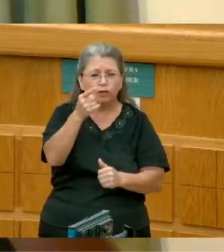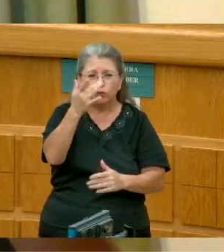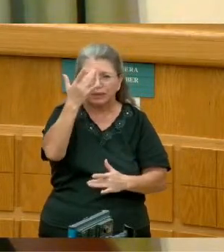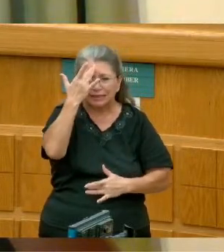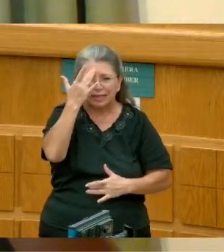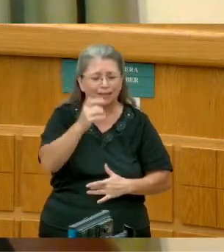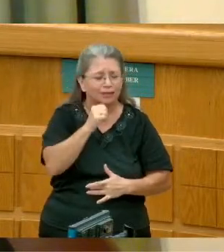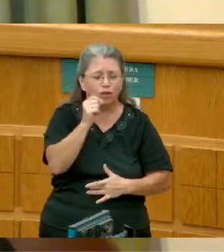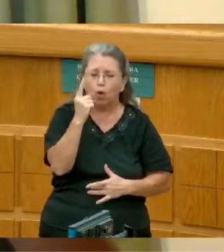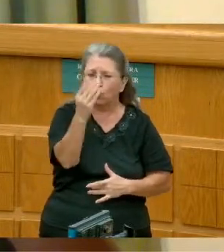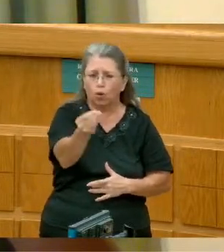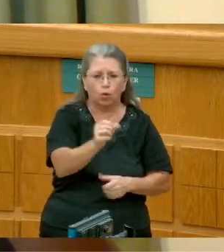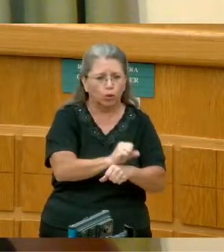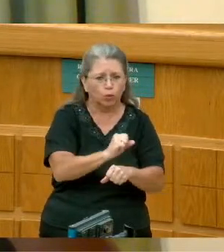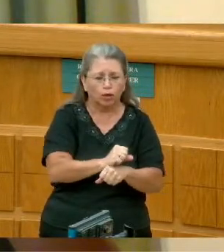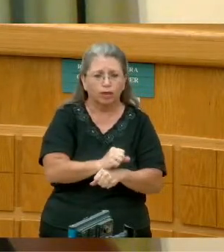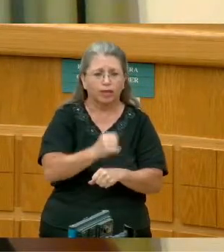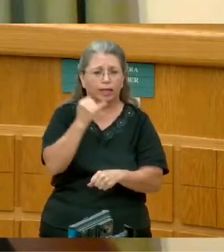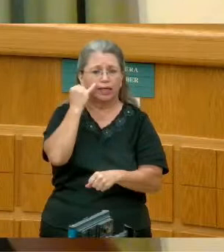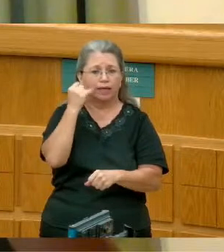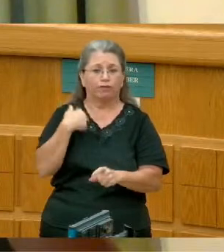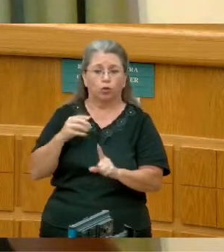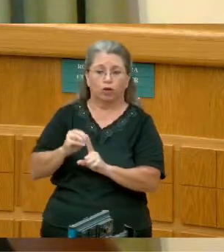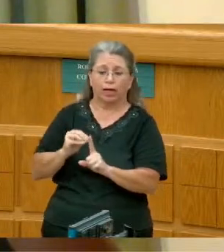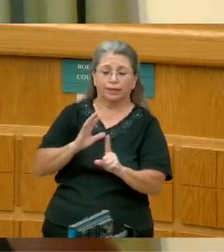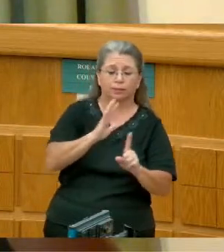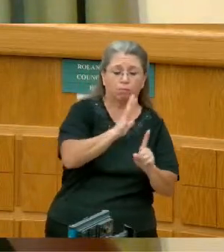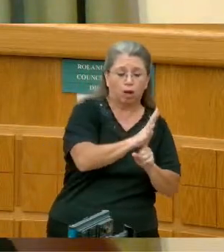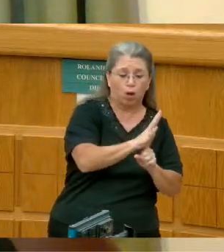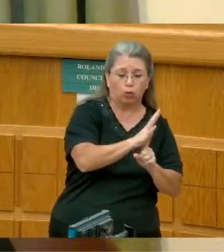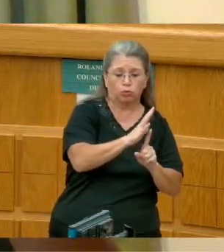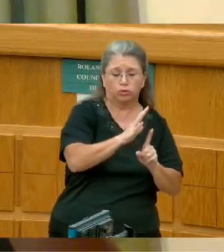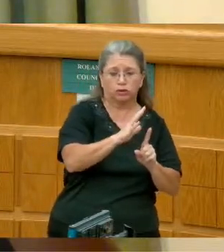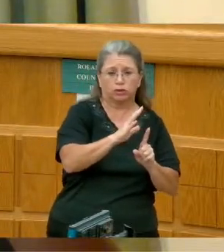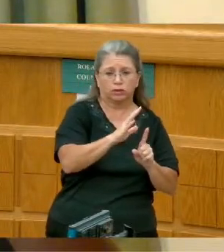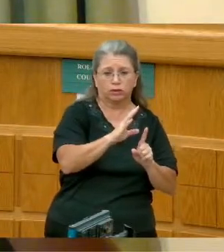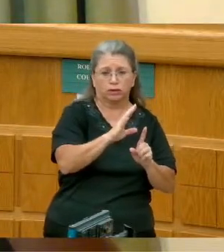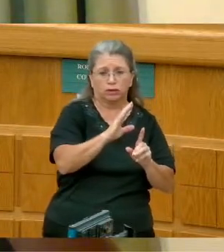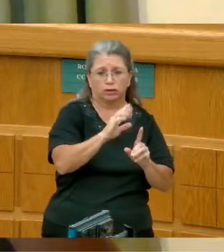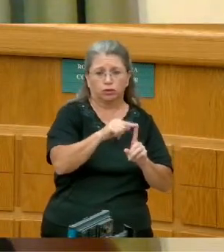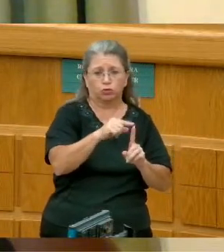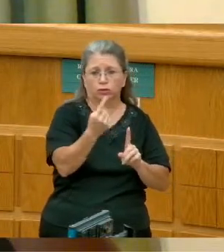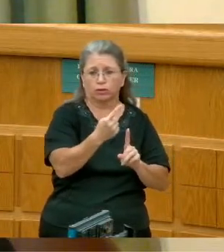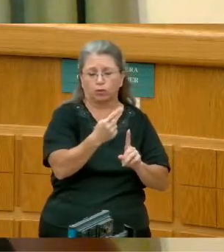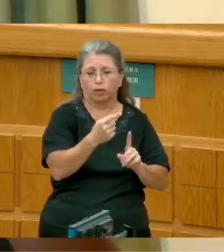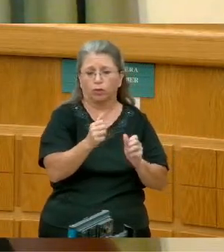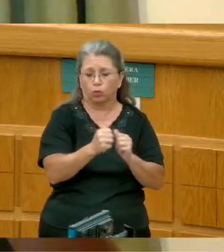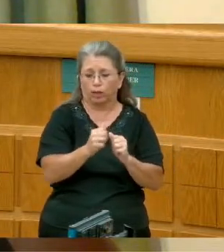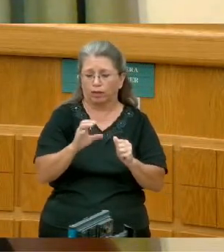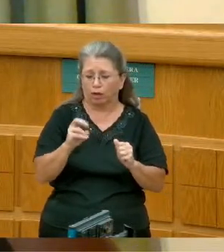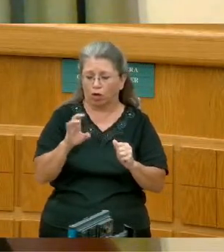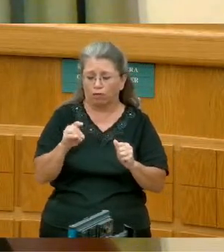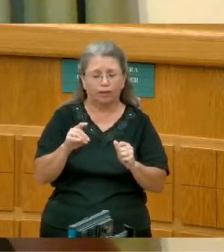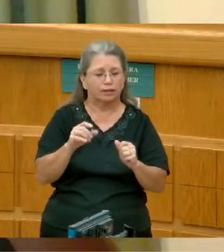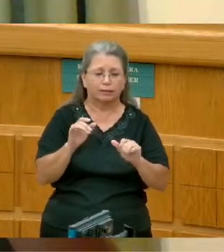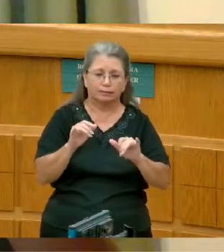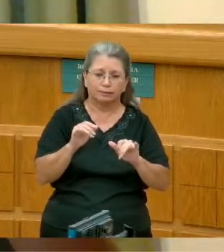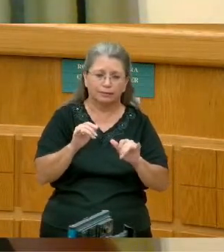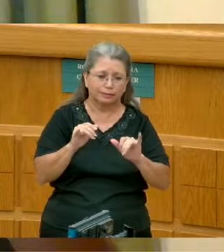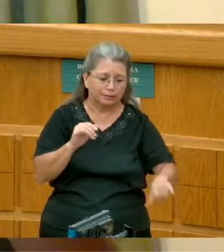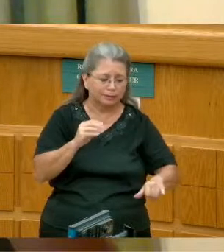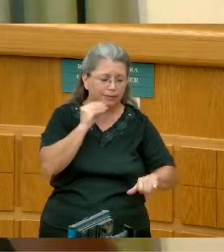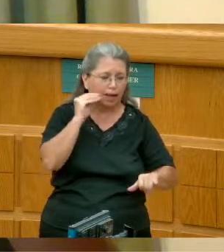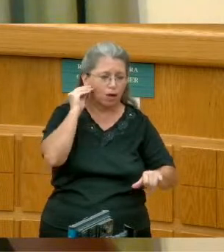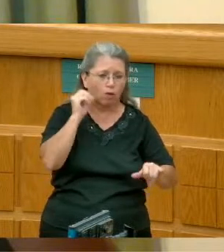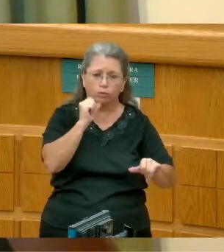go to work. If you were exposed to someone with COVID-19, do not go to work. Stay at home, and I pray that you may